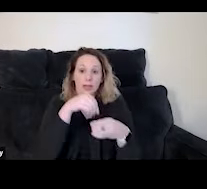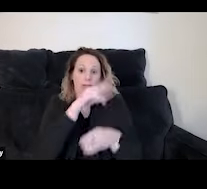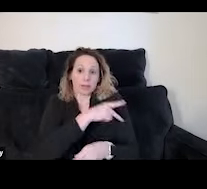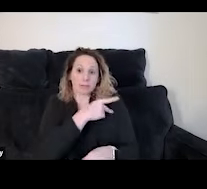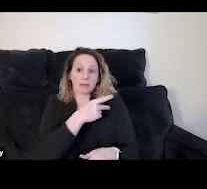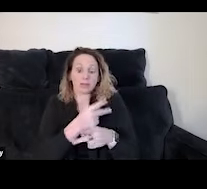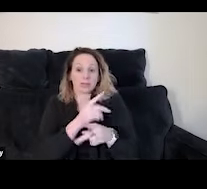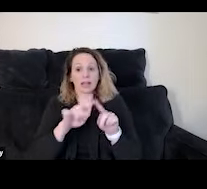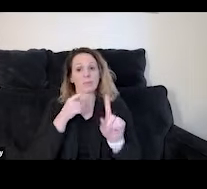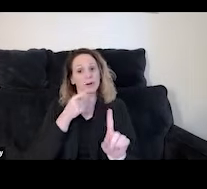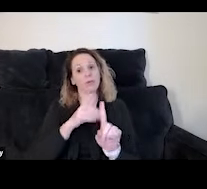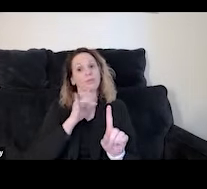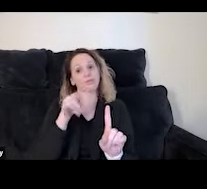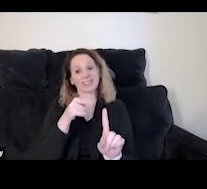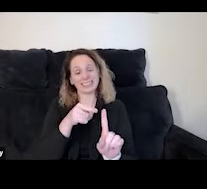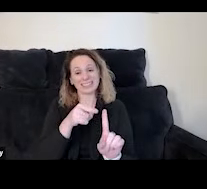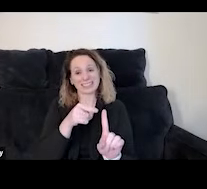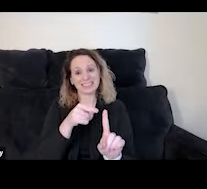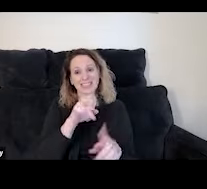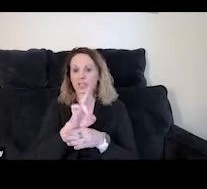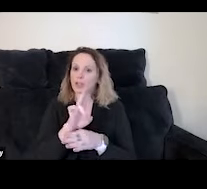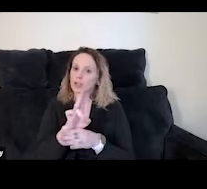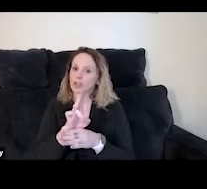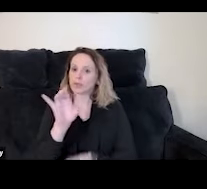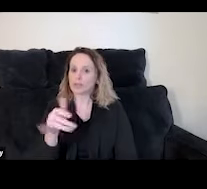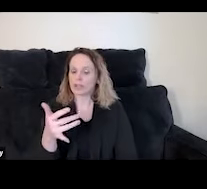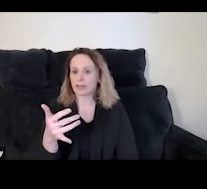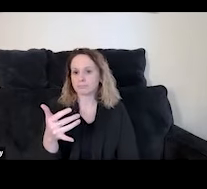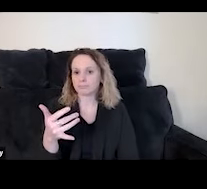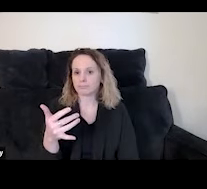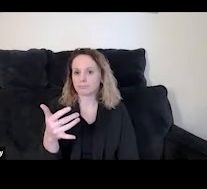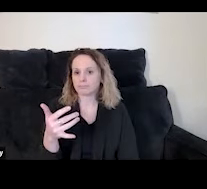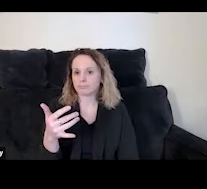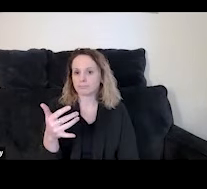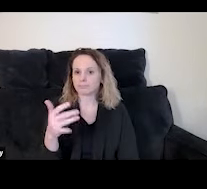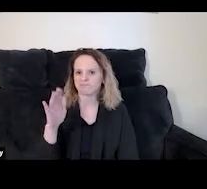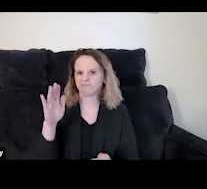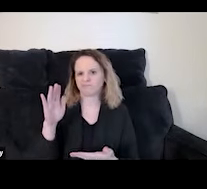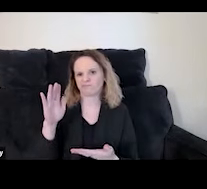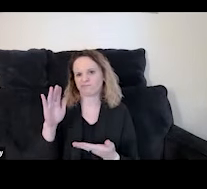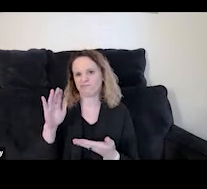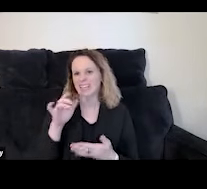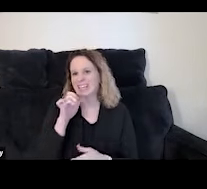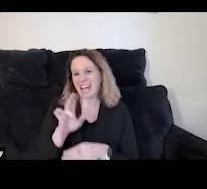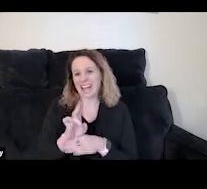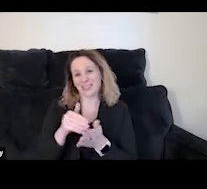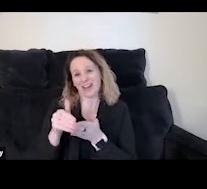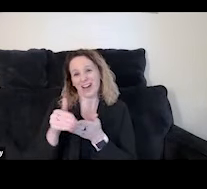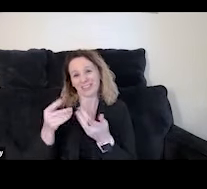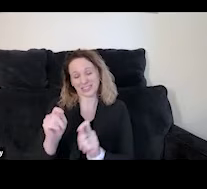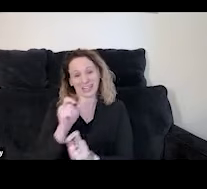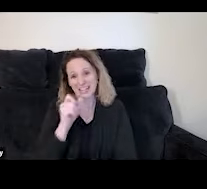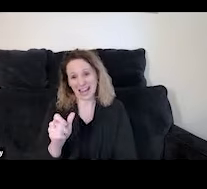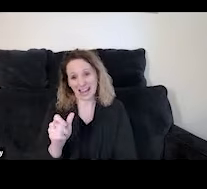But the goal really is to use those things in very minimal situations, which is generally true.